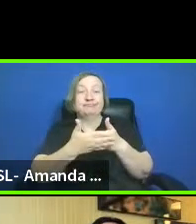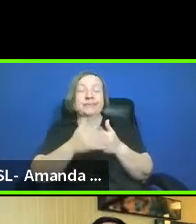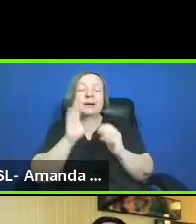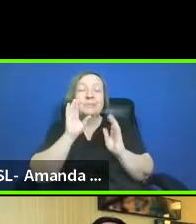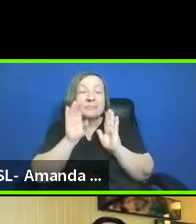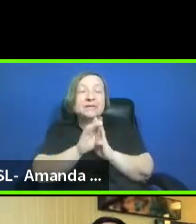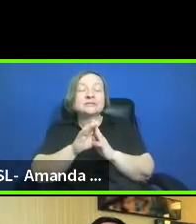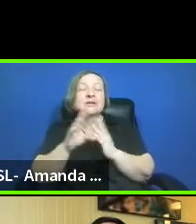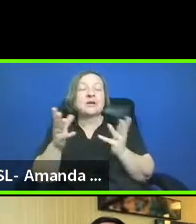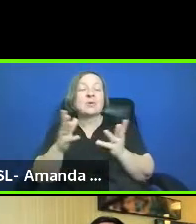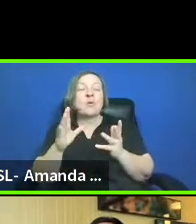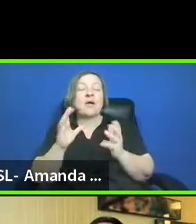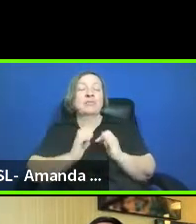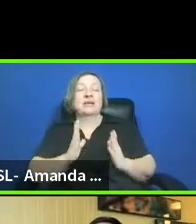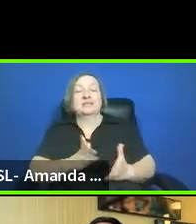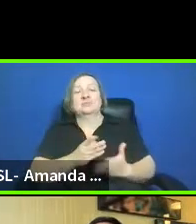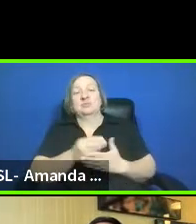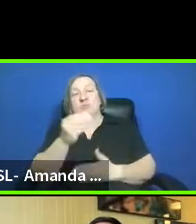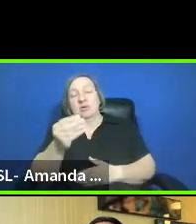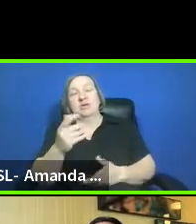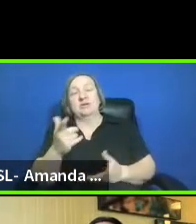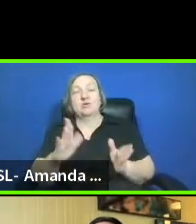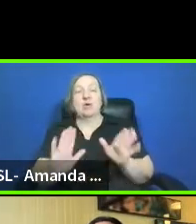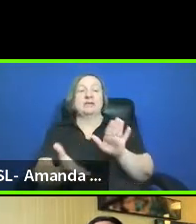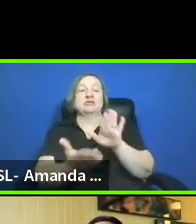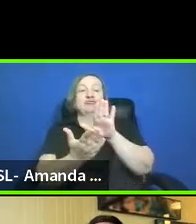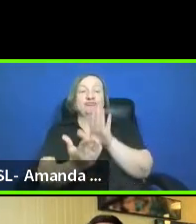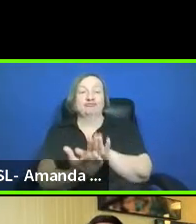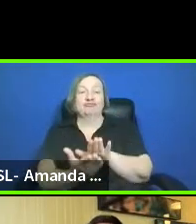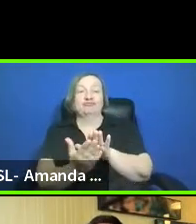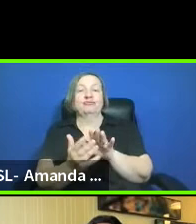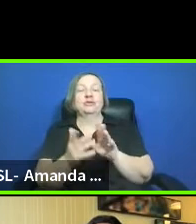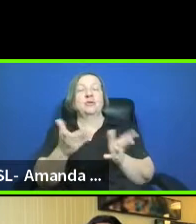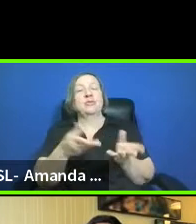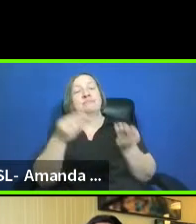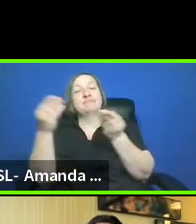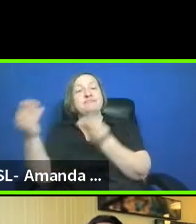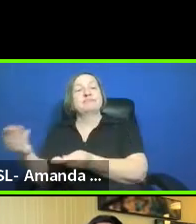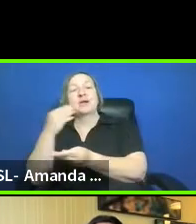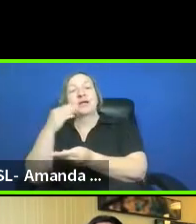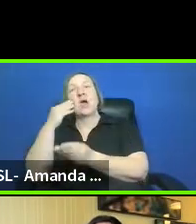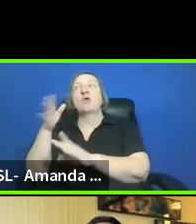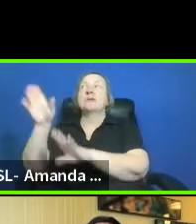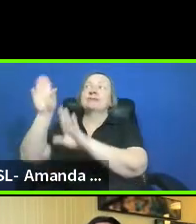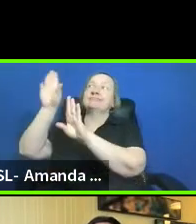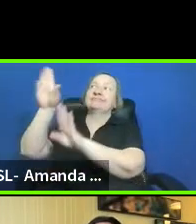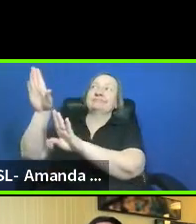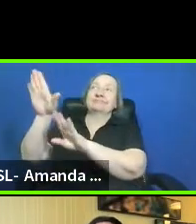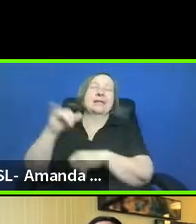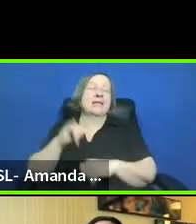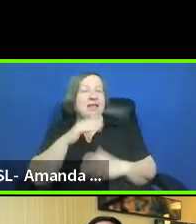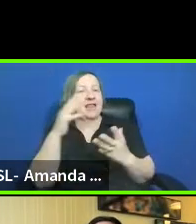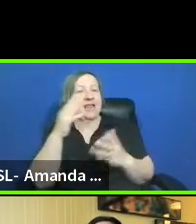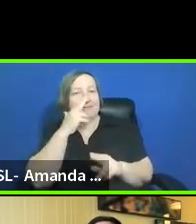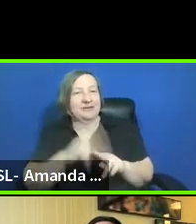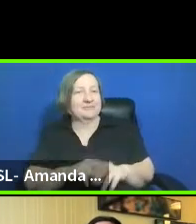the customer bought. So just putting that package together so they could take it home and hang it up. It was a lot of fun.